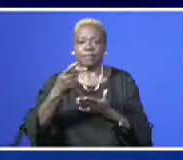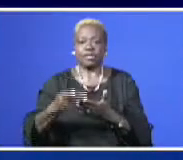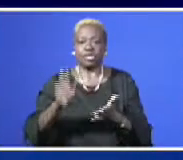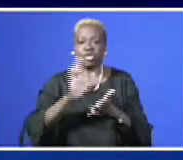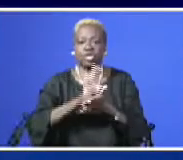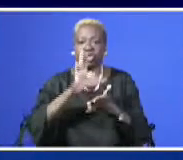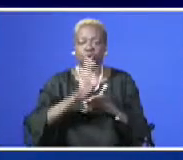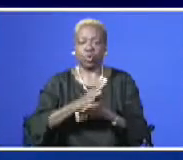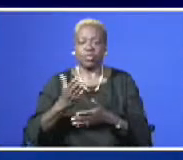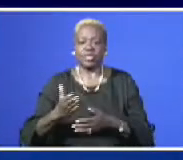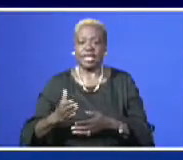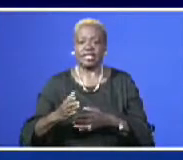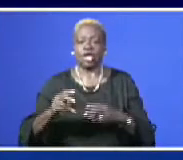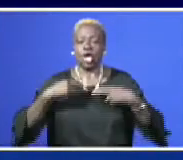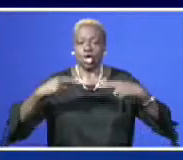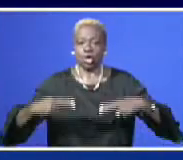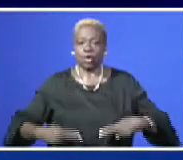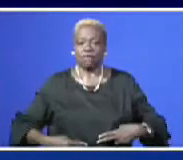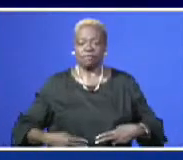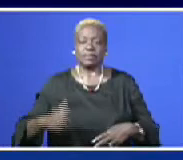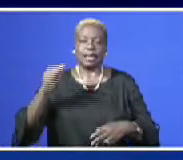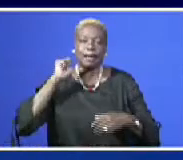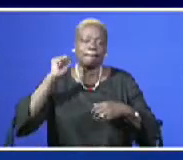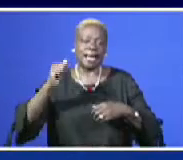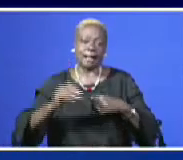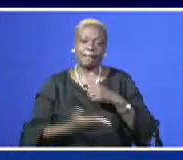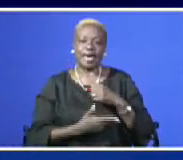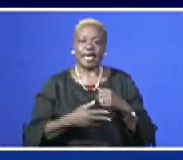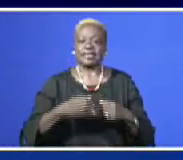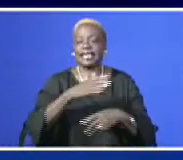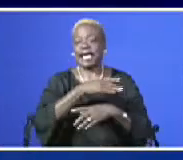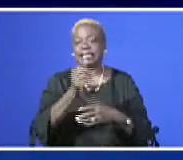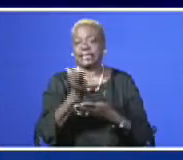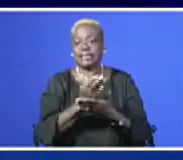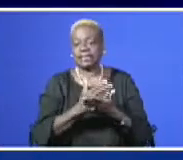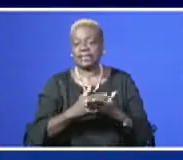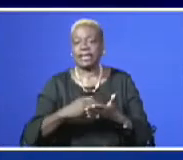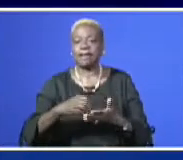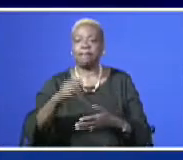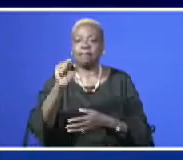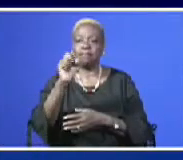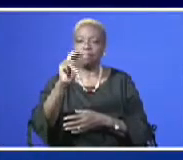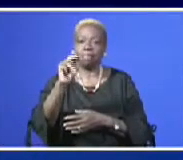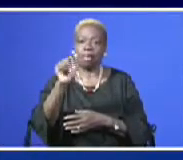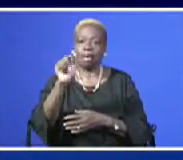uniforms, backpacks, electronic book readers, and even snacks. The Department of Inland